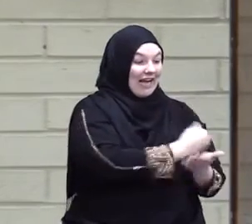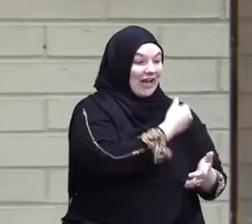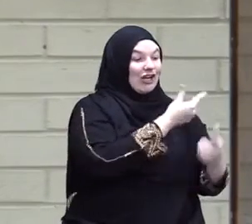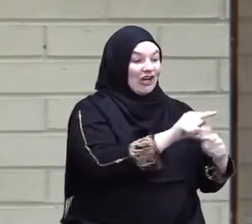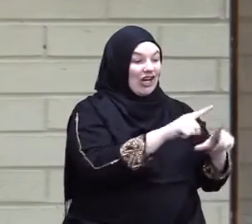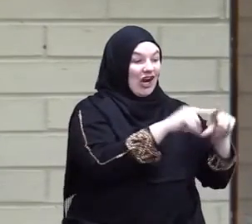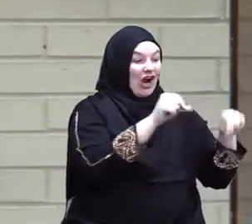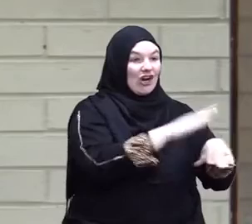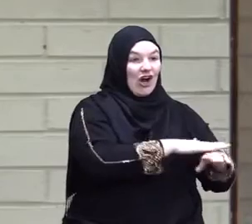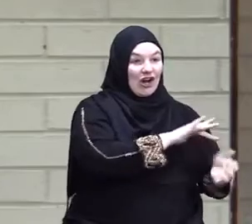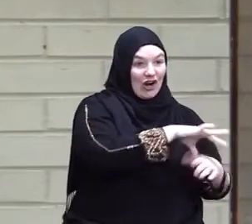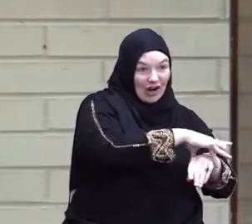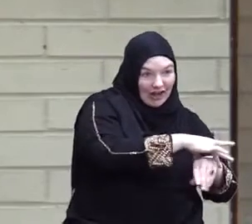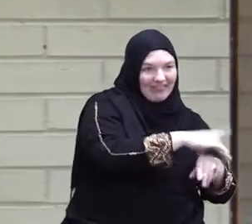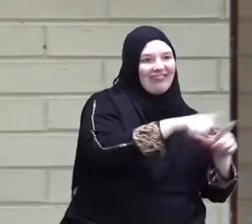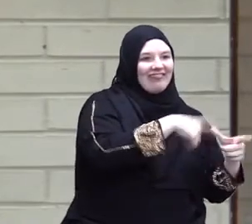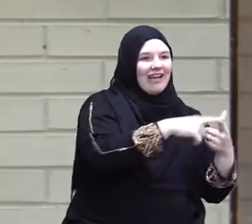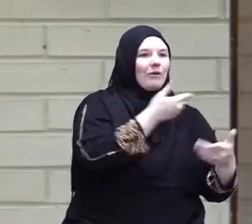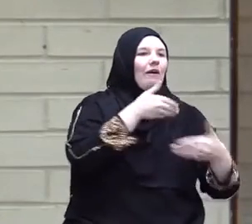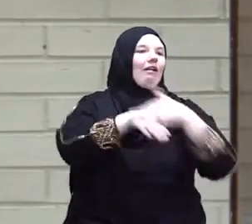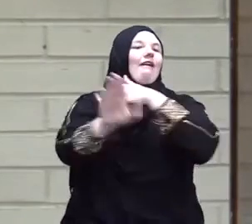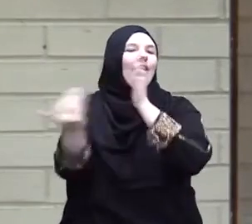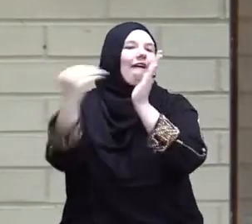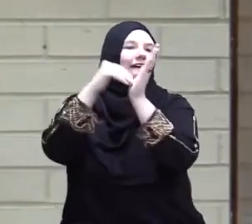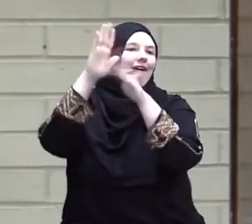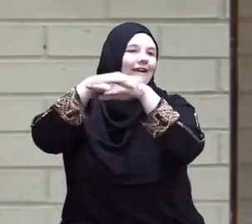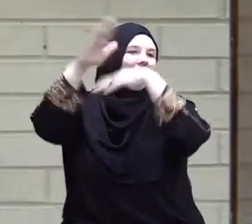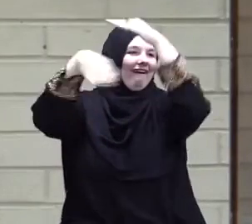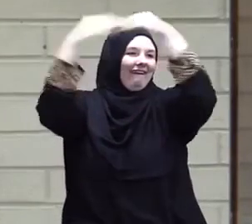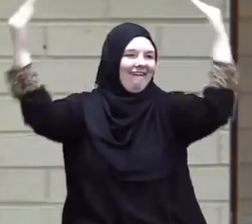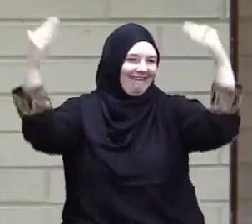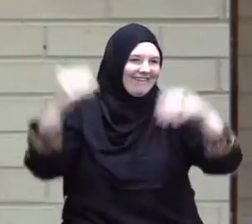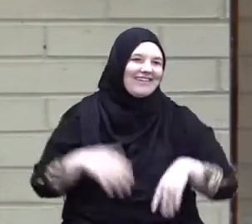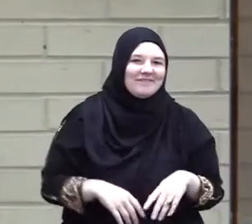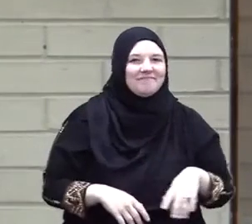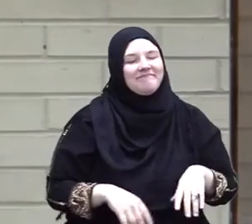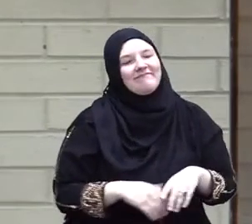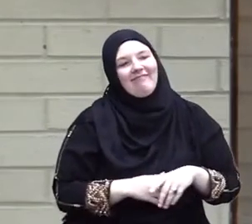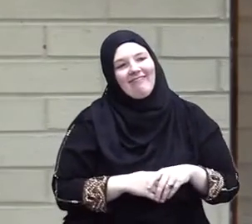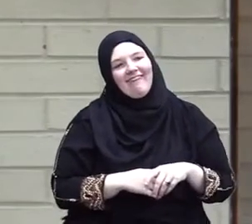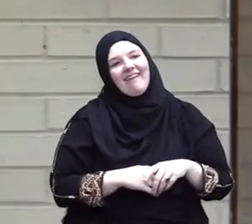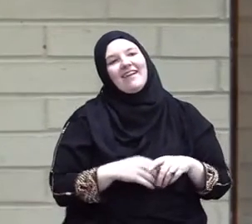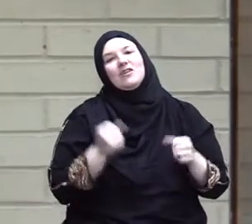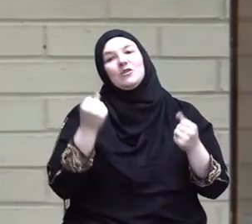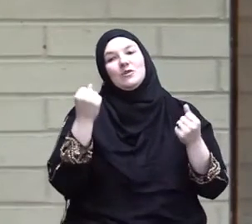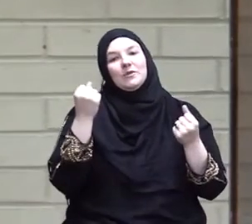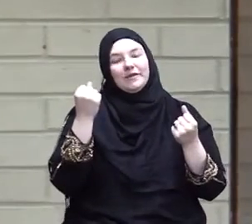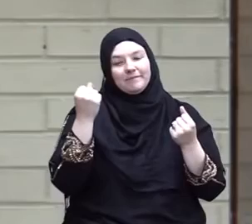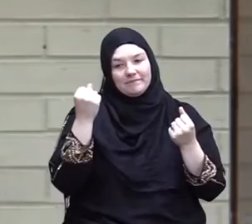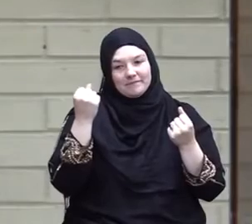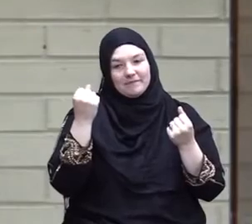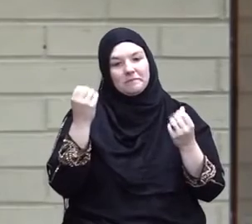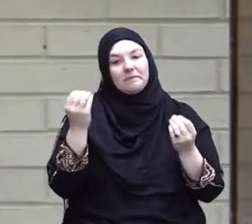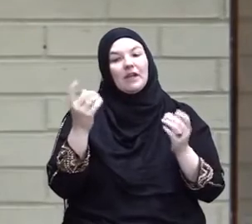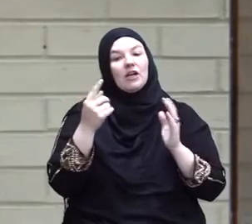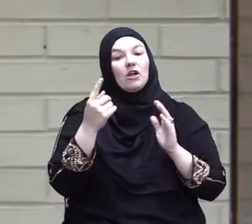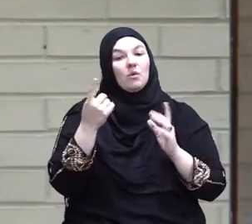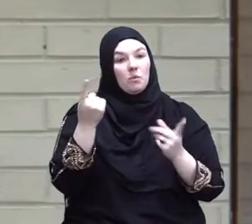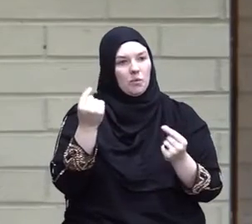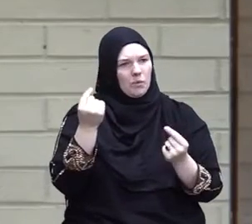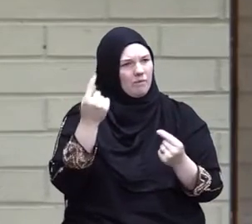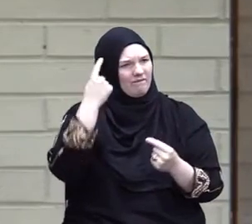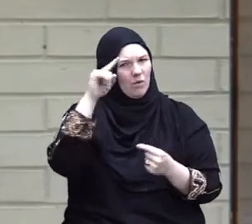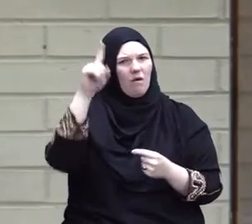the purpose that Allah exposed him to paradise and the experience in paradise is to show us through